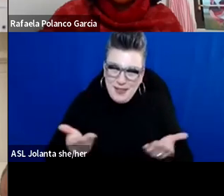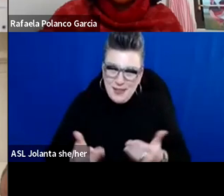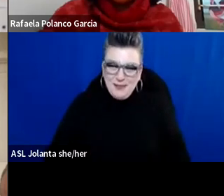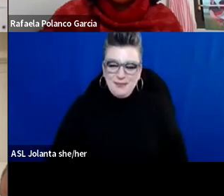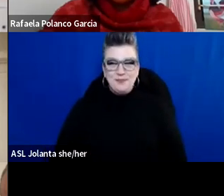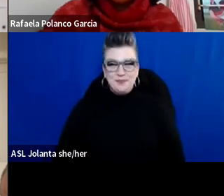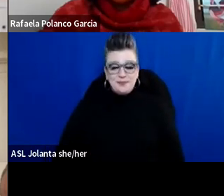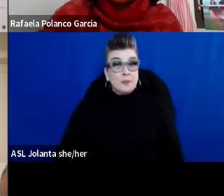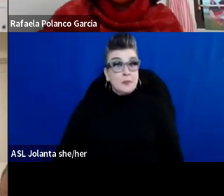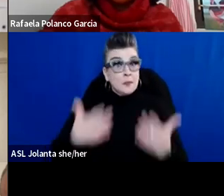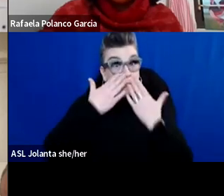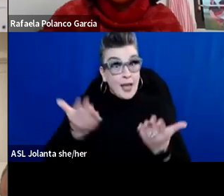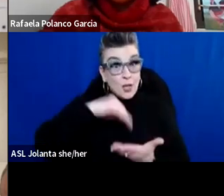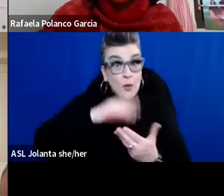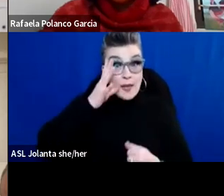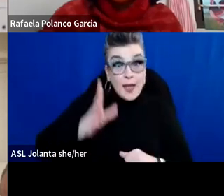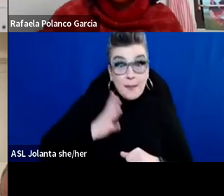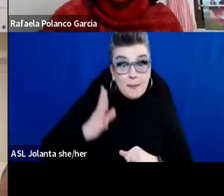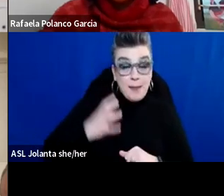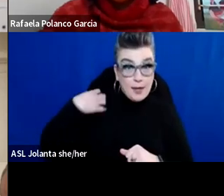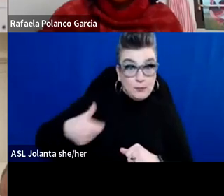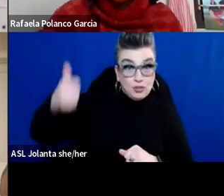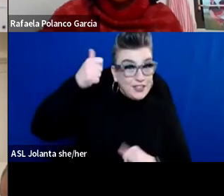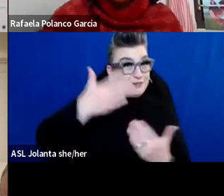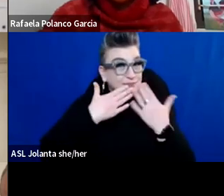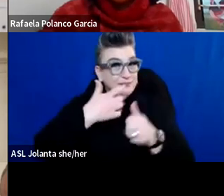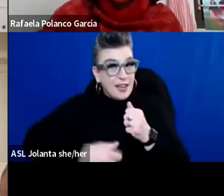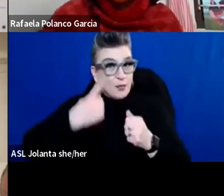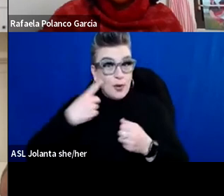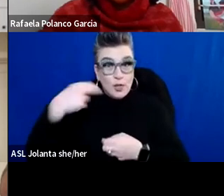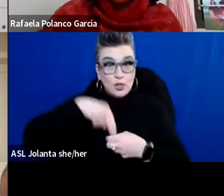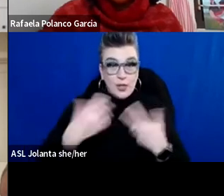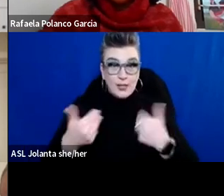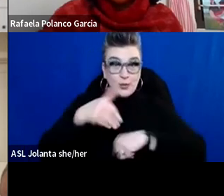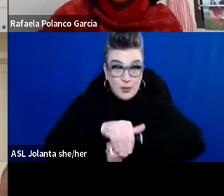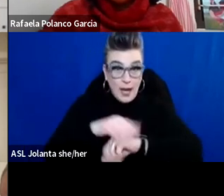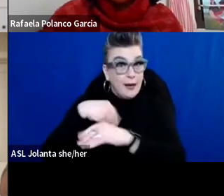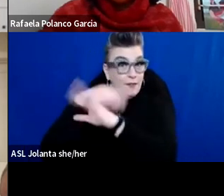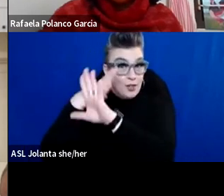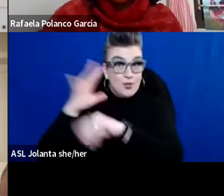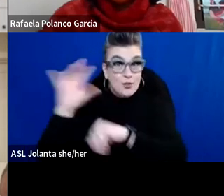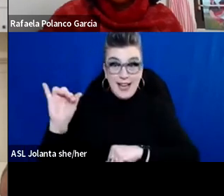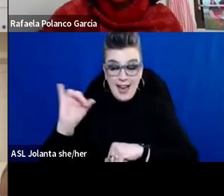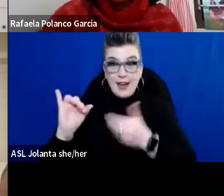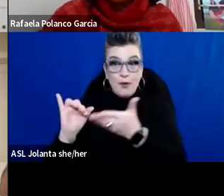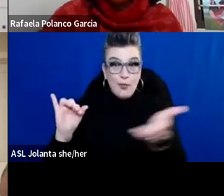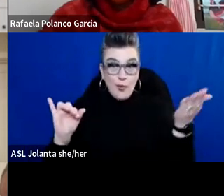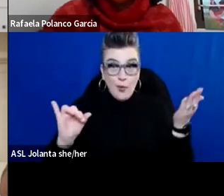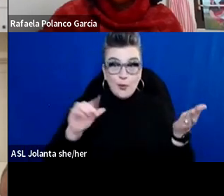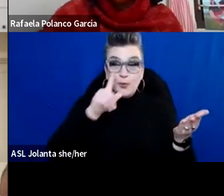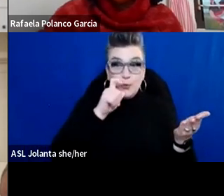um thank you again madam chair and thank everyone for joining us um both virtually here and those